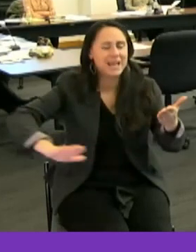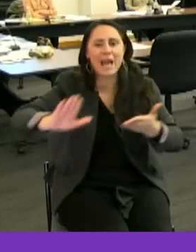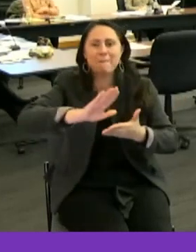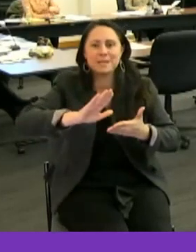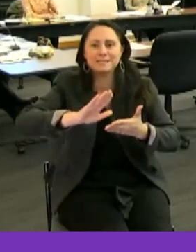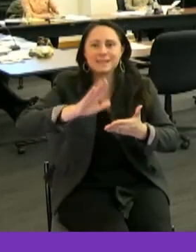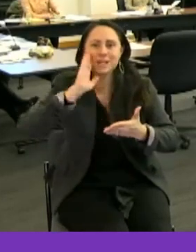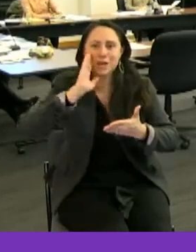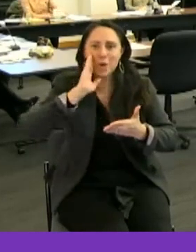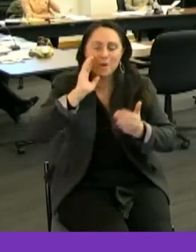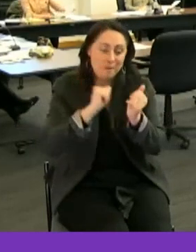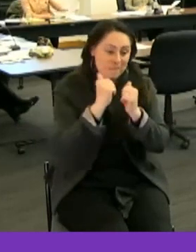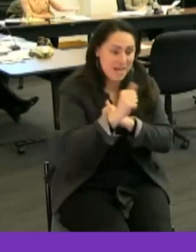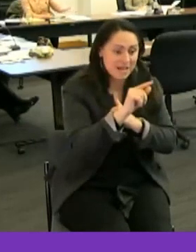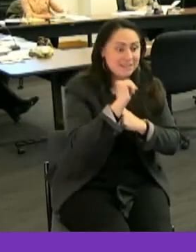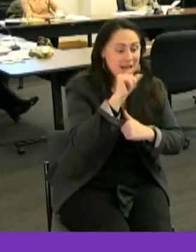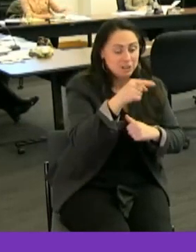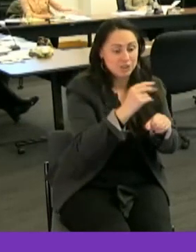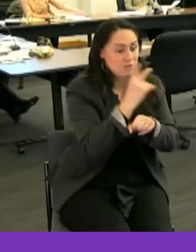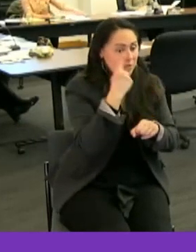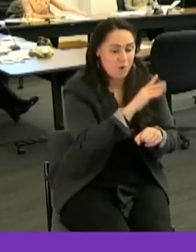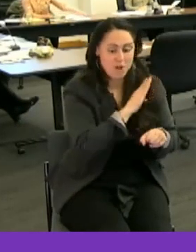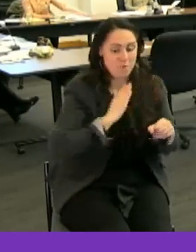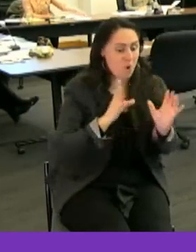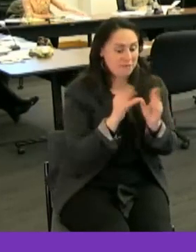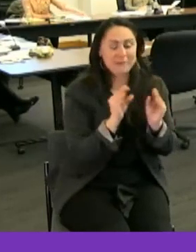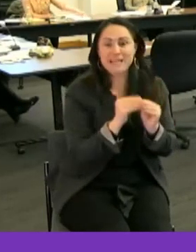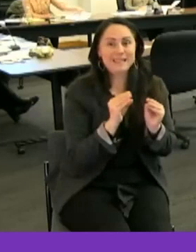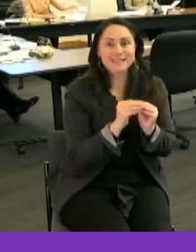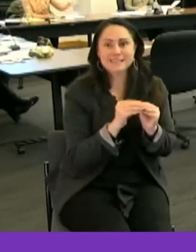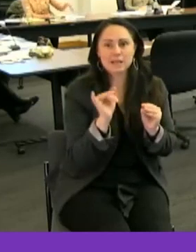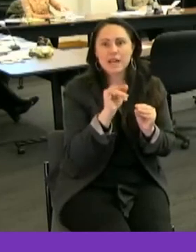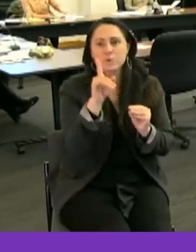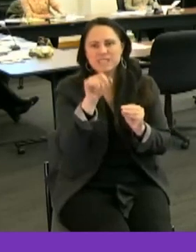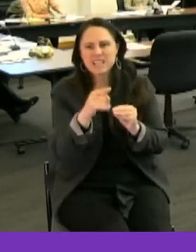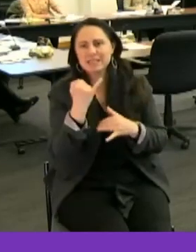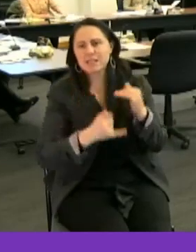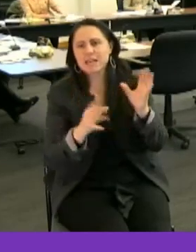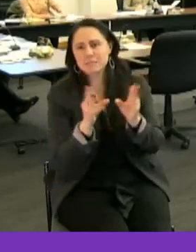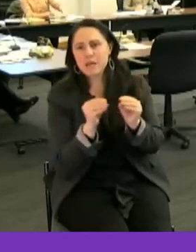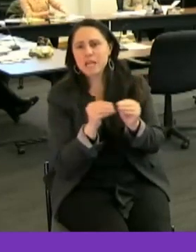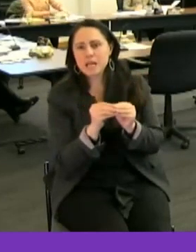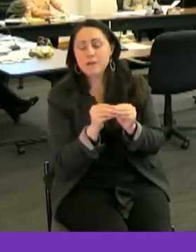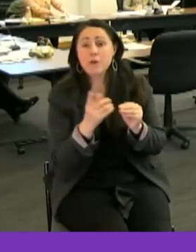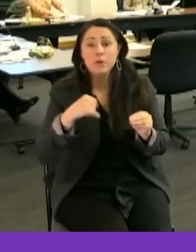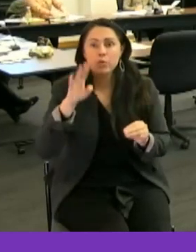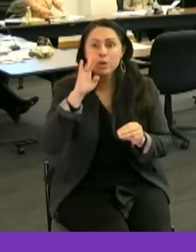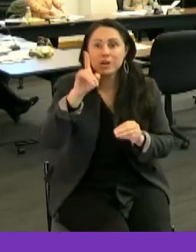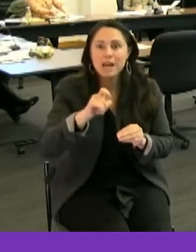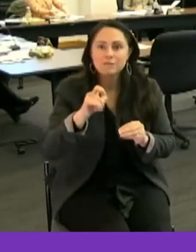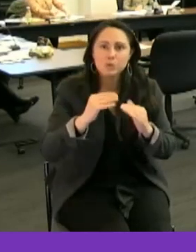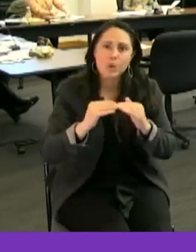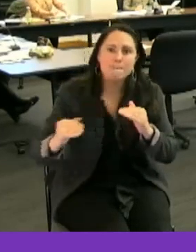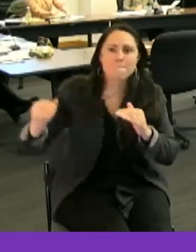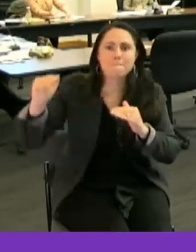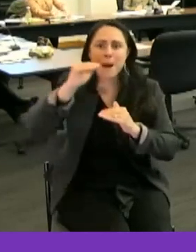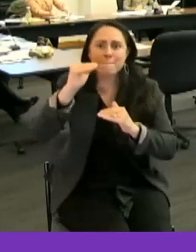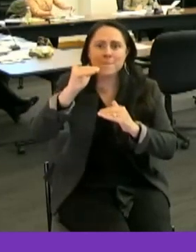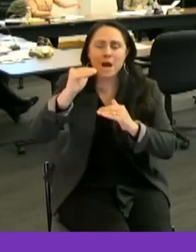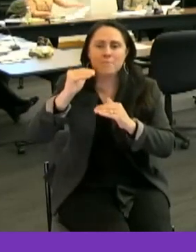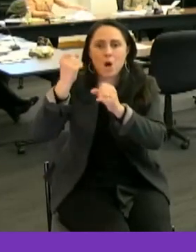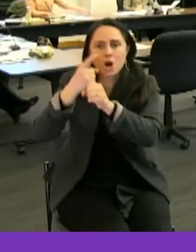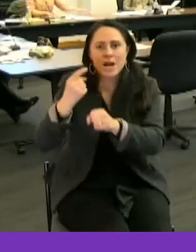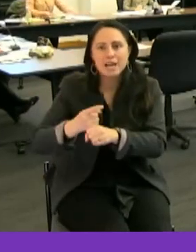so extending beyond our monthly board meetings, like was asked at our last meeting, we would have to bump up our